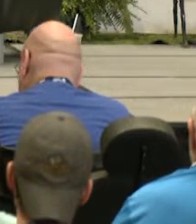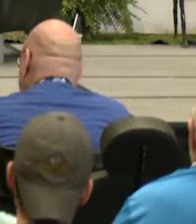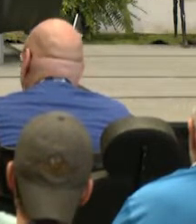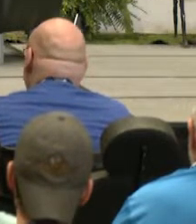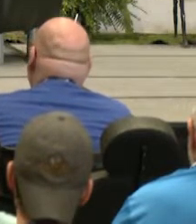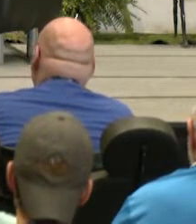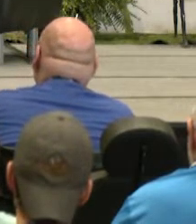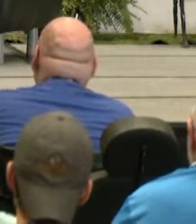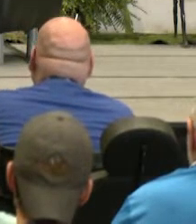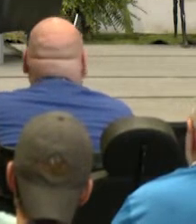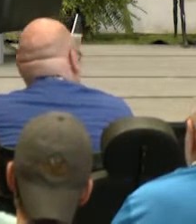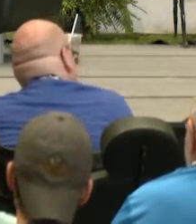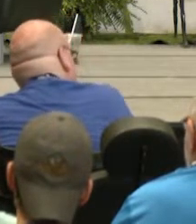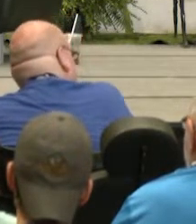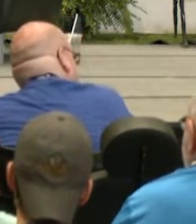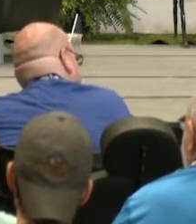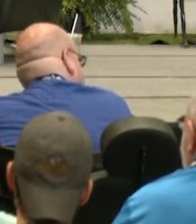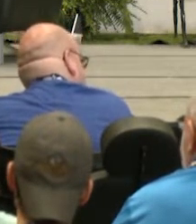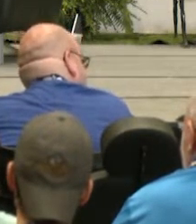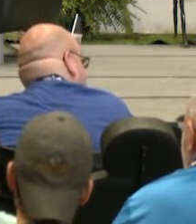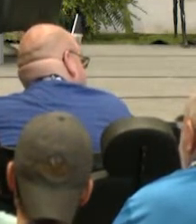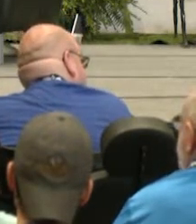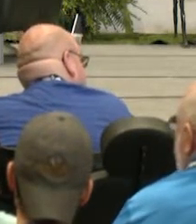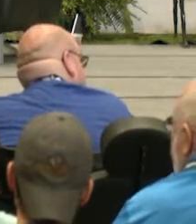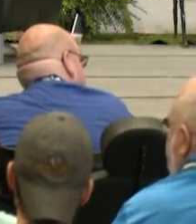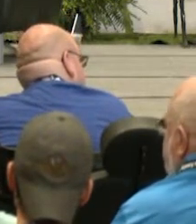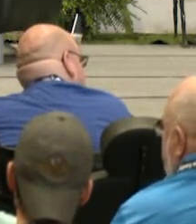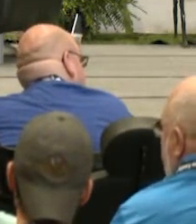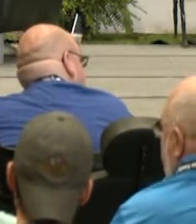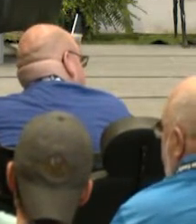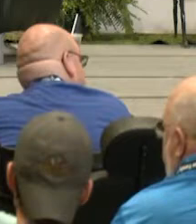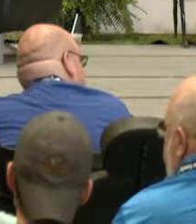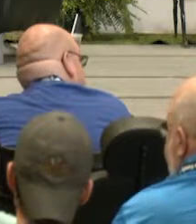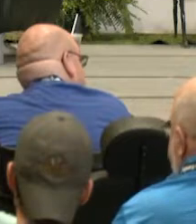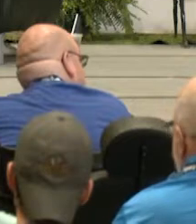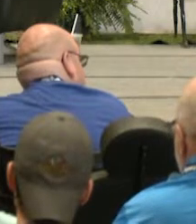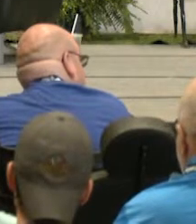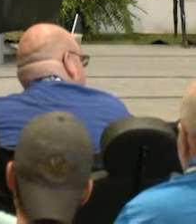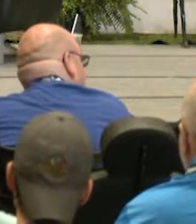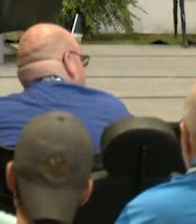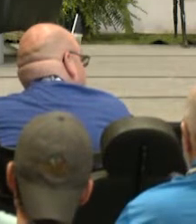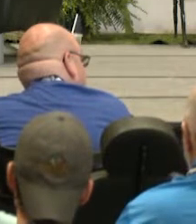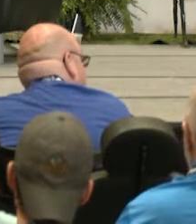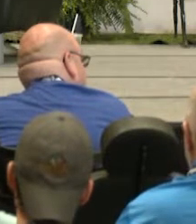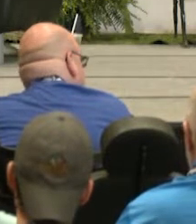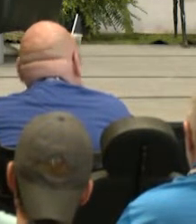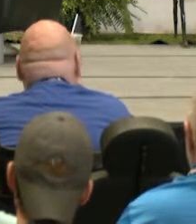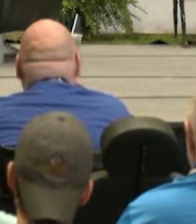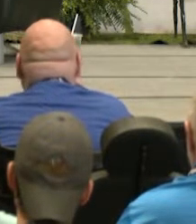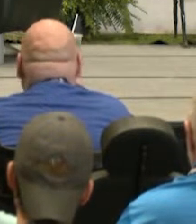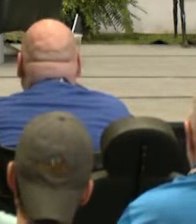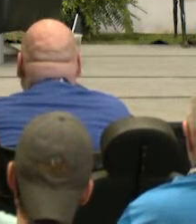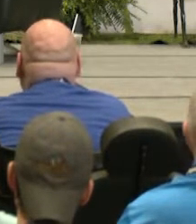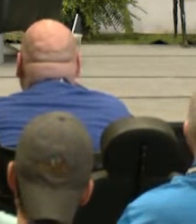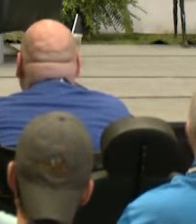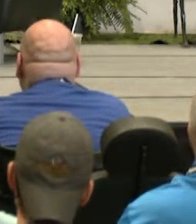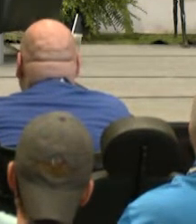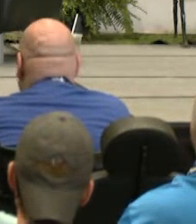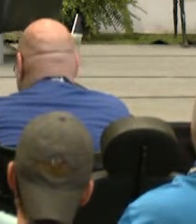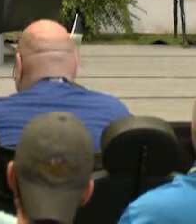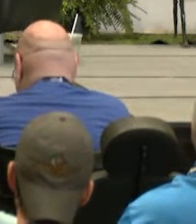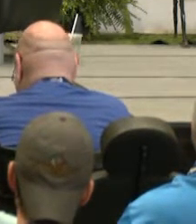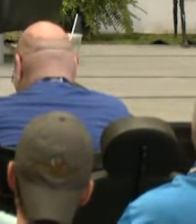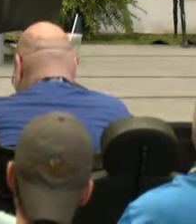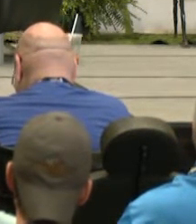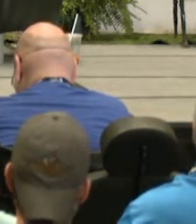interesting people that, you know, now you look at them, you're like, oh, that's like so, you know, so to see a whole spectrum of